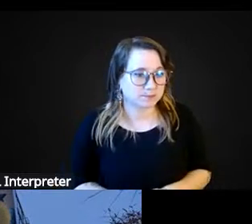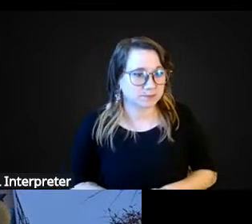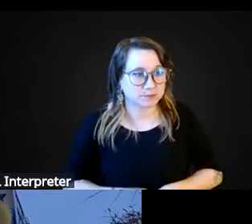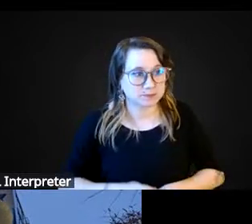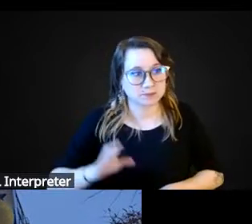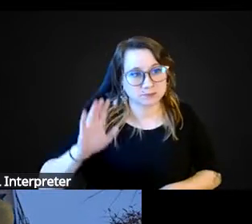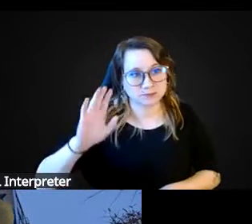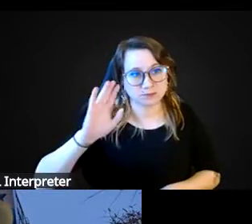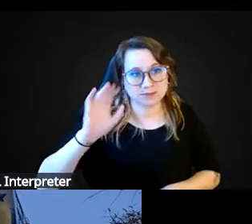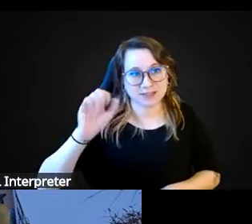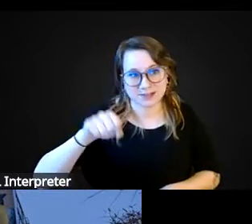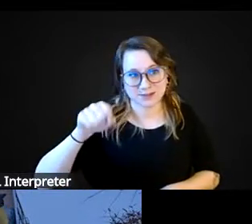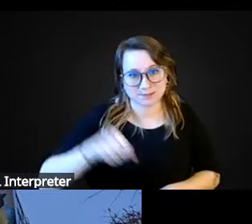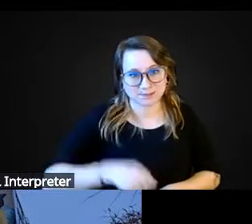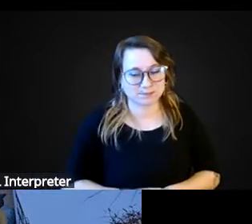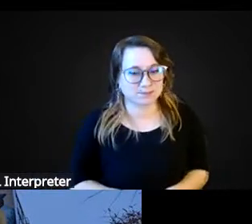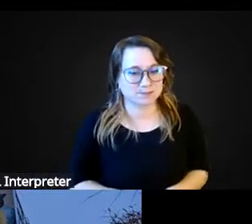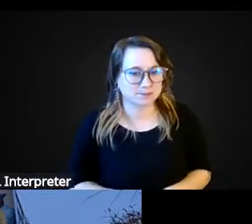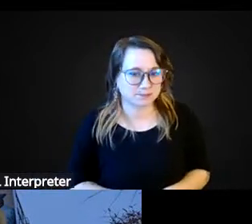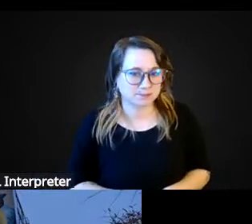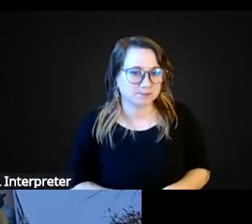Yes. Thank you.